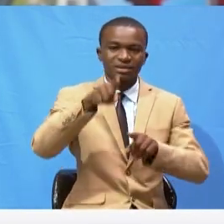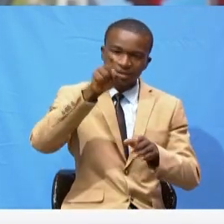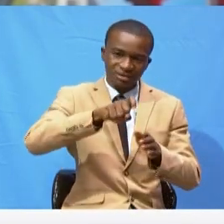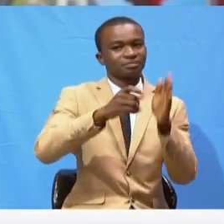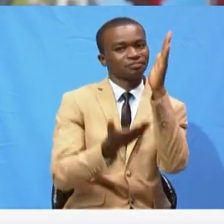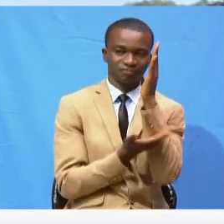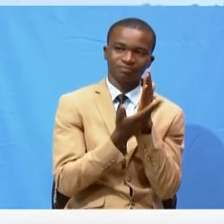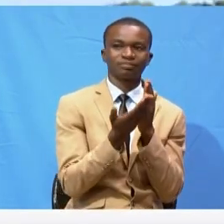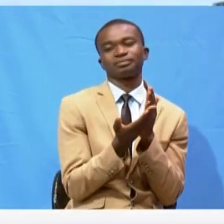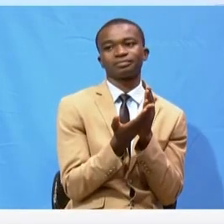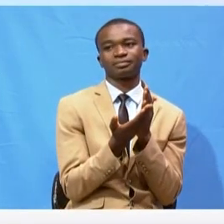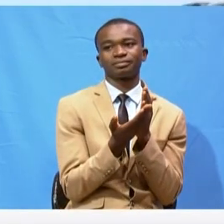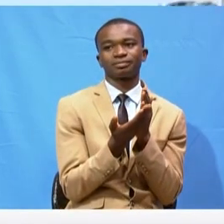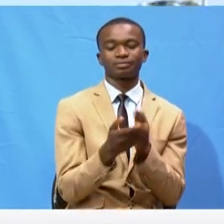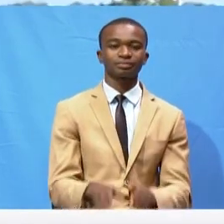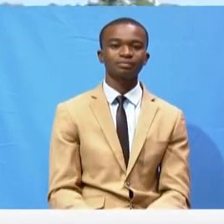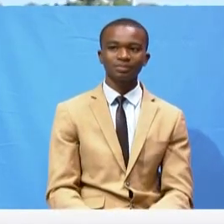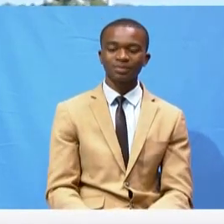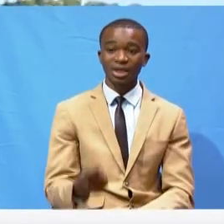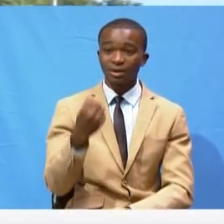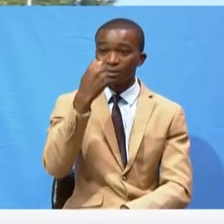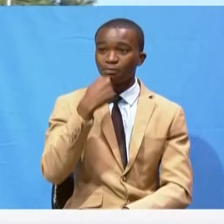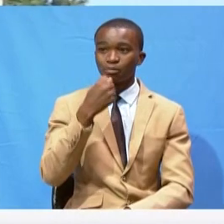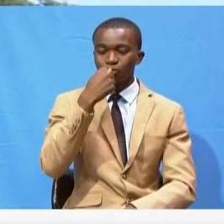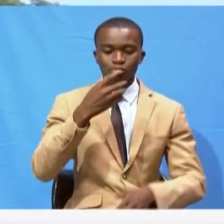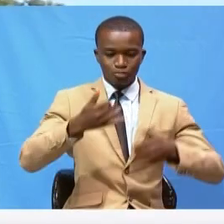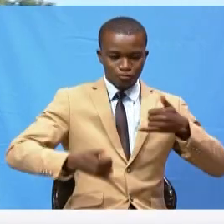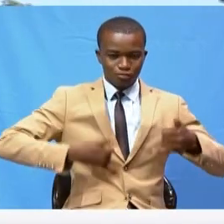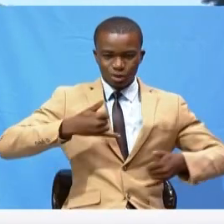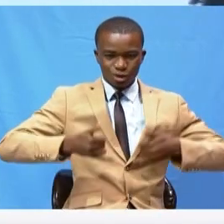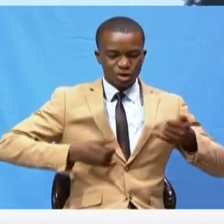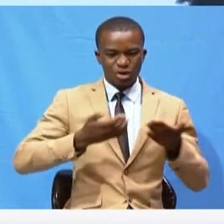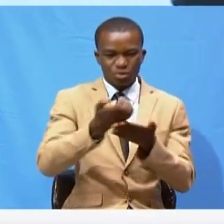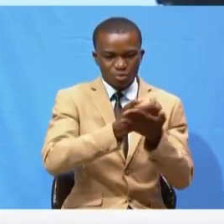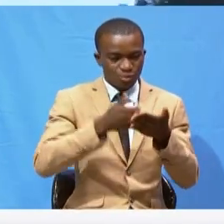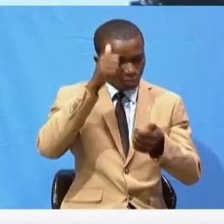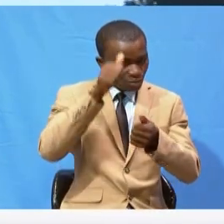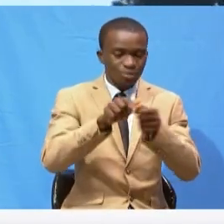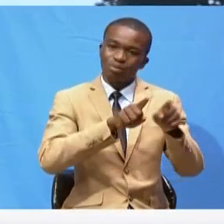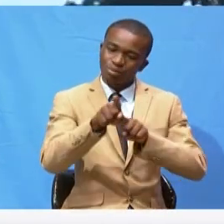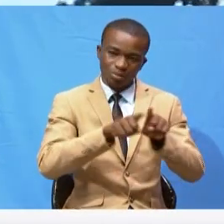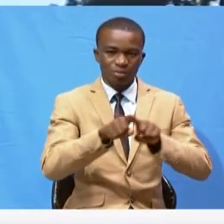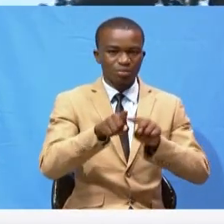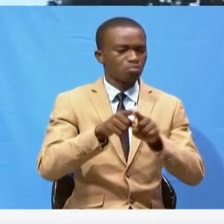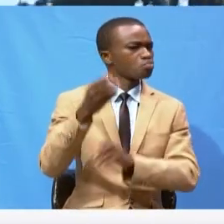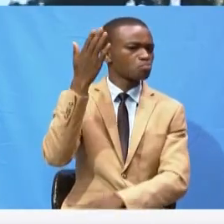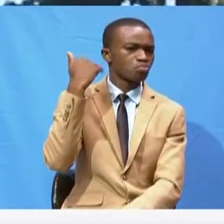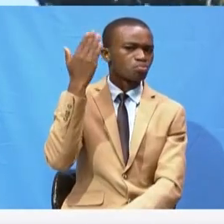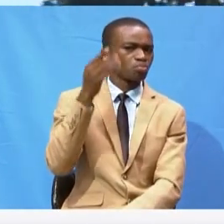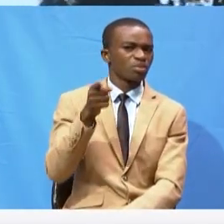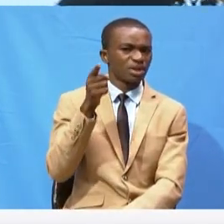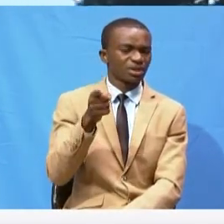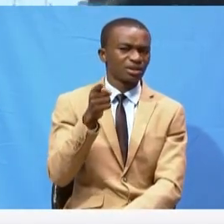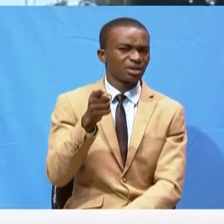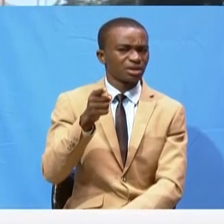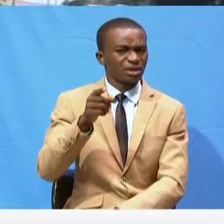people. Zambia and Tanzania have enjoyed a warm bilateral relations dating back in the days of Mwalimu Julius